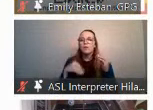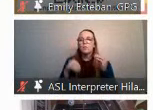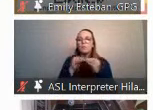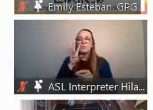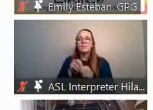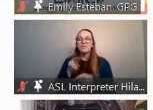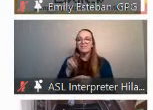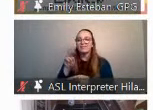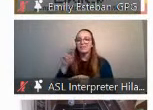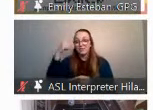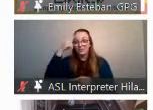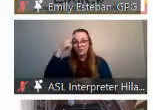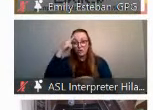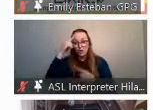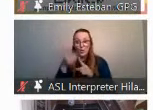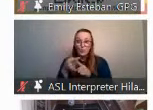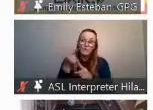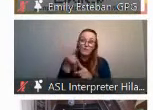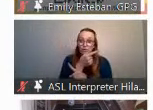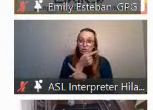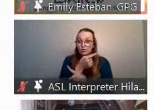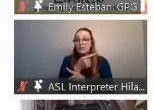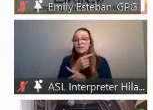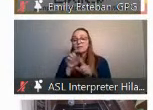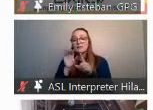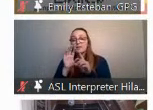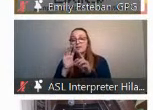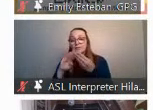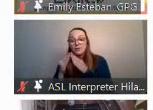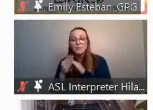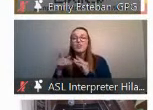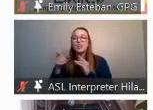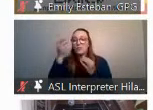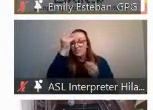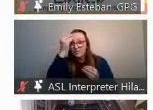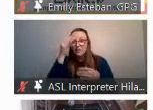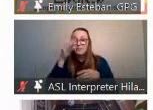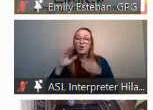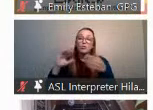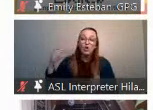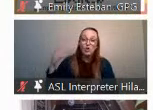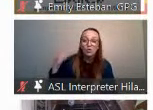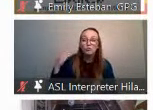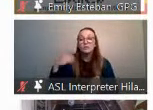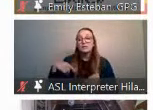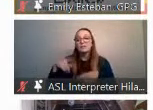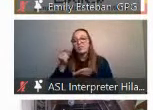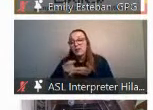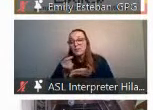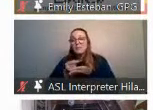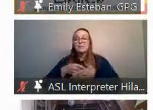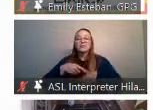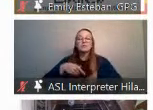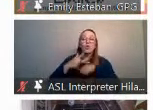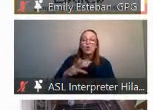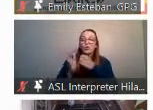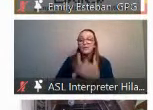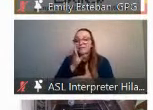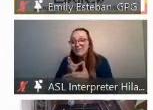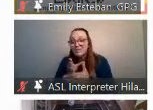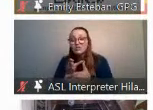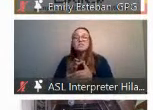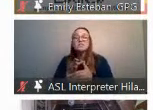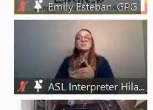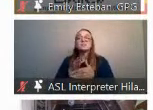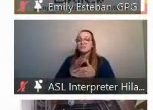where our importance lies? Are we looking at coaches and therapists and early interventionalists and all of those other things that affect not only